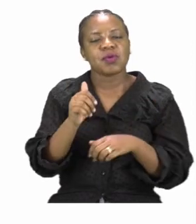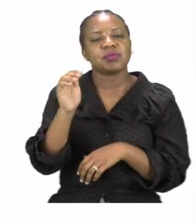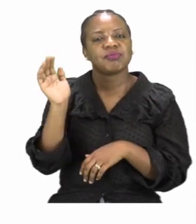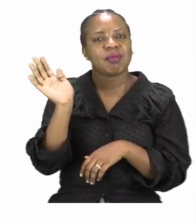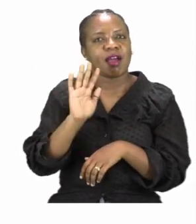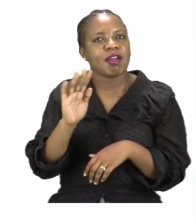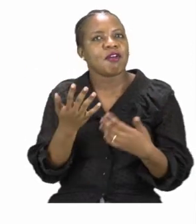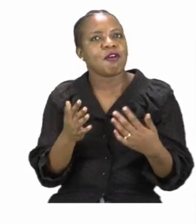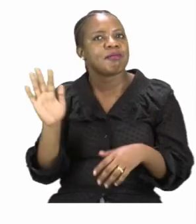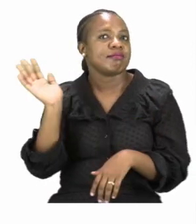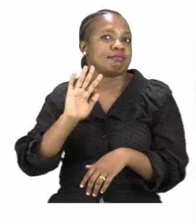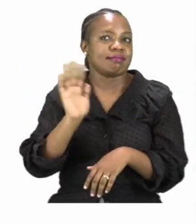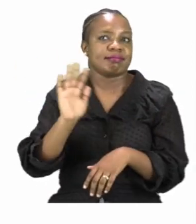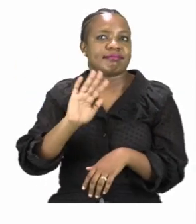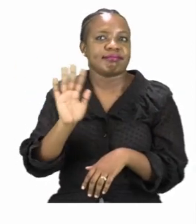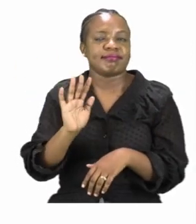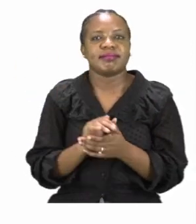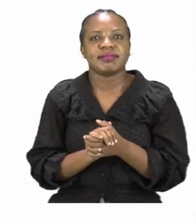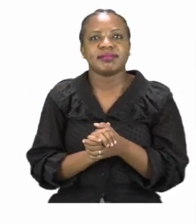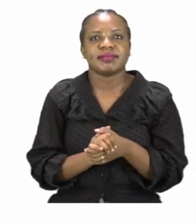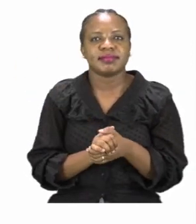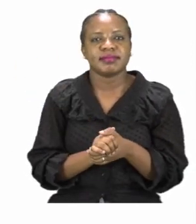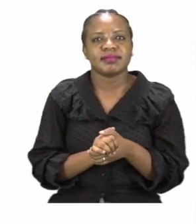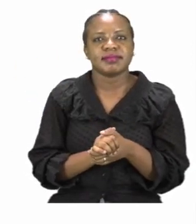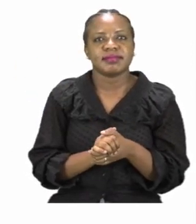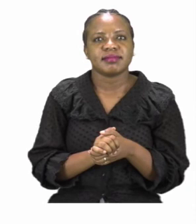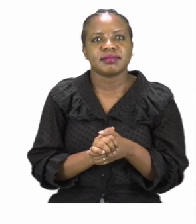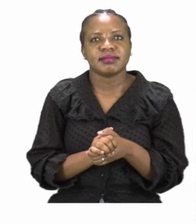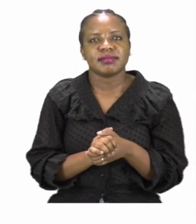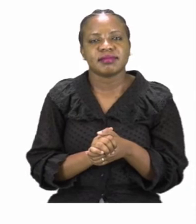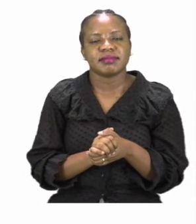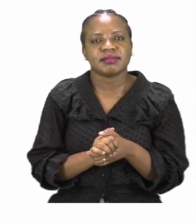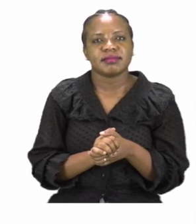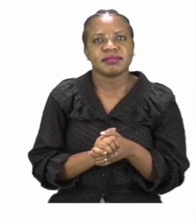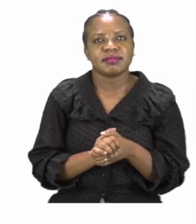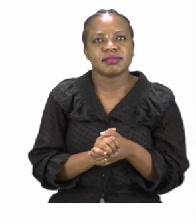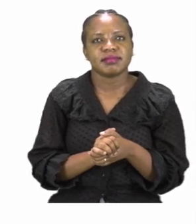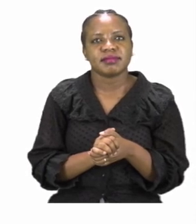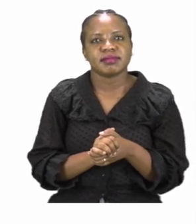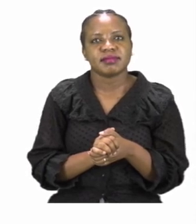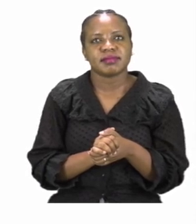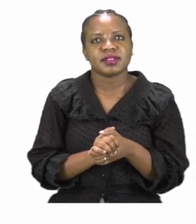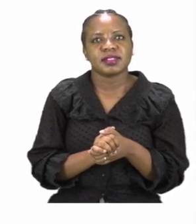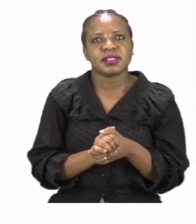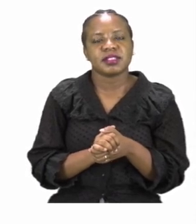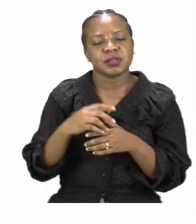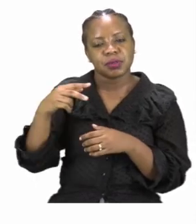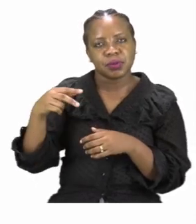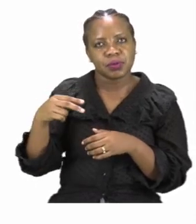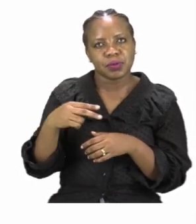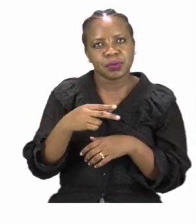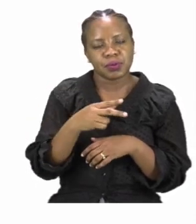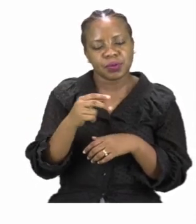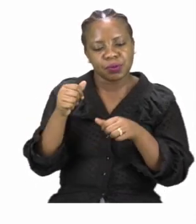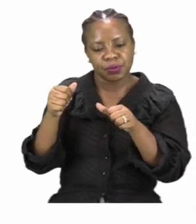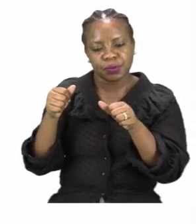bye. So, you are going to write in the speech bubble, after you cut out the word